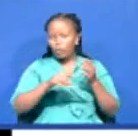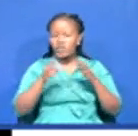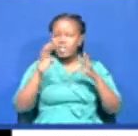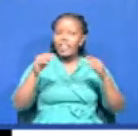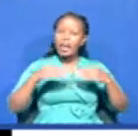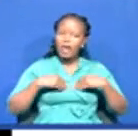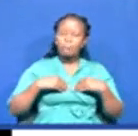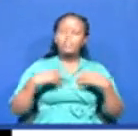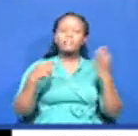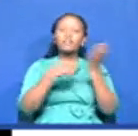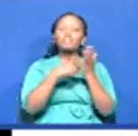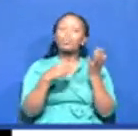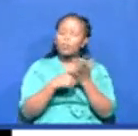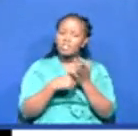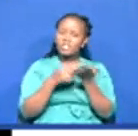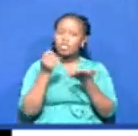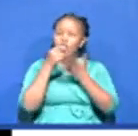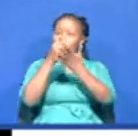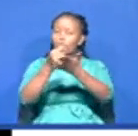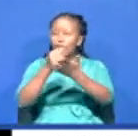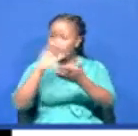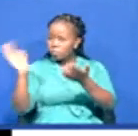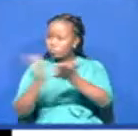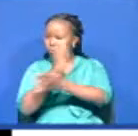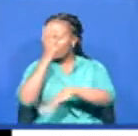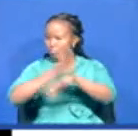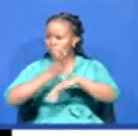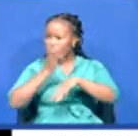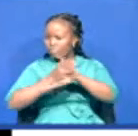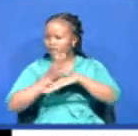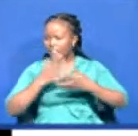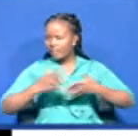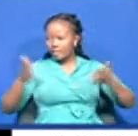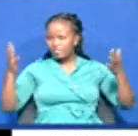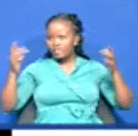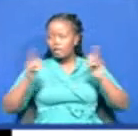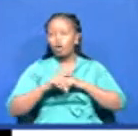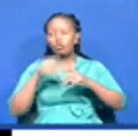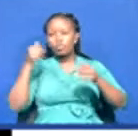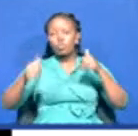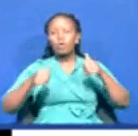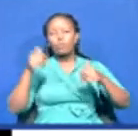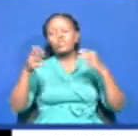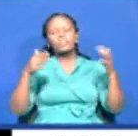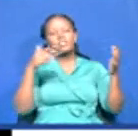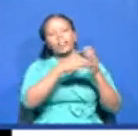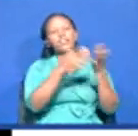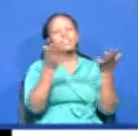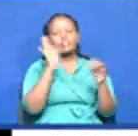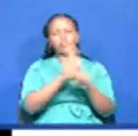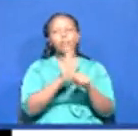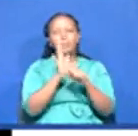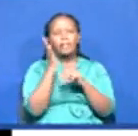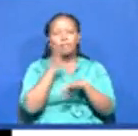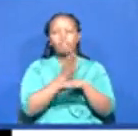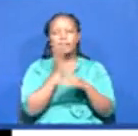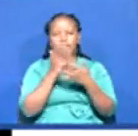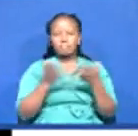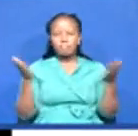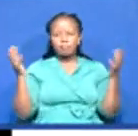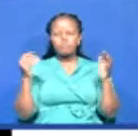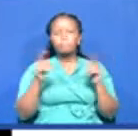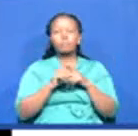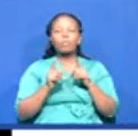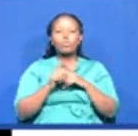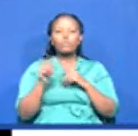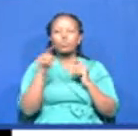in the fight against counterfeit agency, against anti-counterfeit products. And I was giving you some global